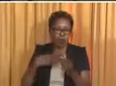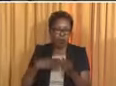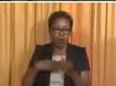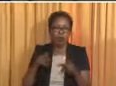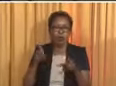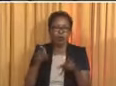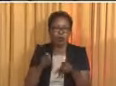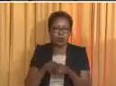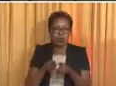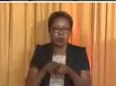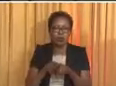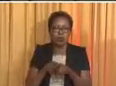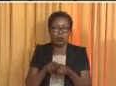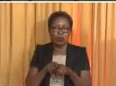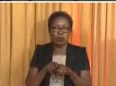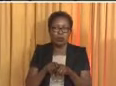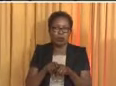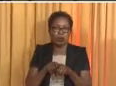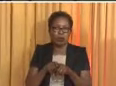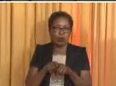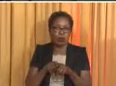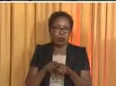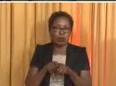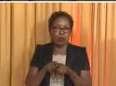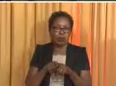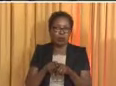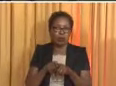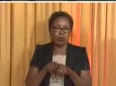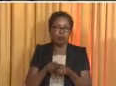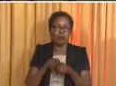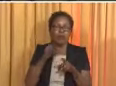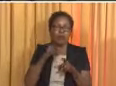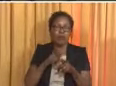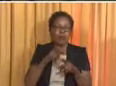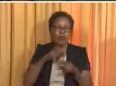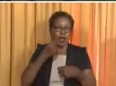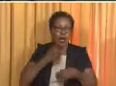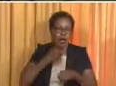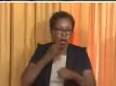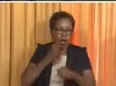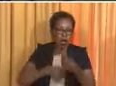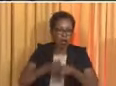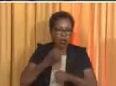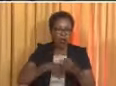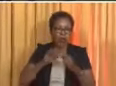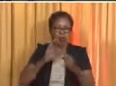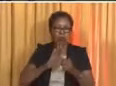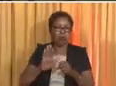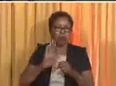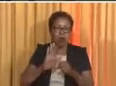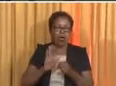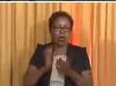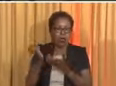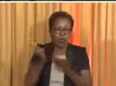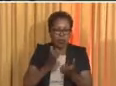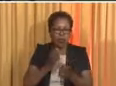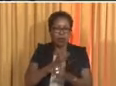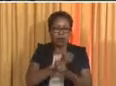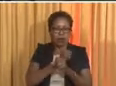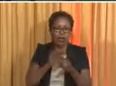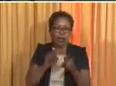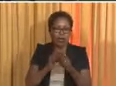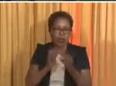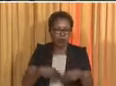for concluding that the President's actions contravene the Constitution to deprive him of immunity provided for under Article